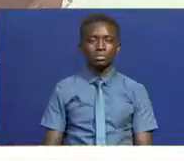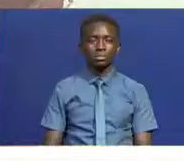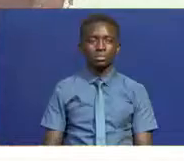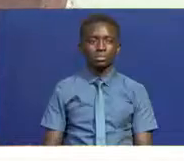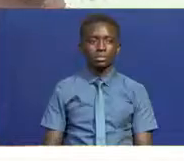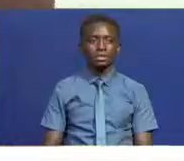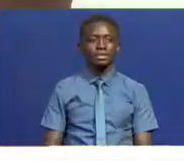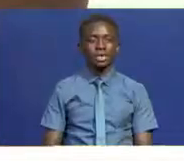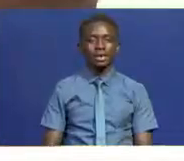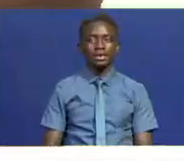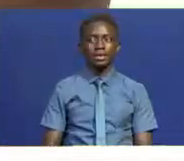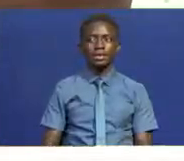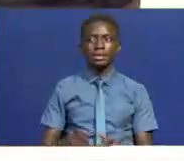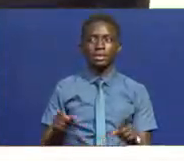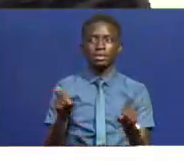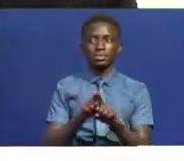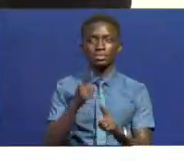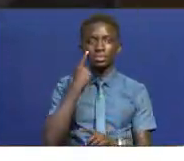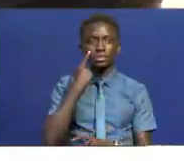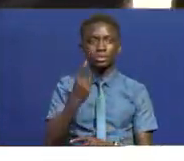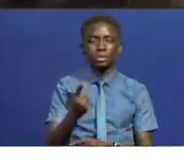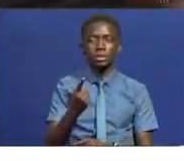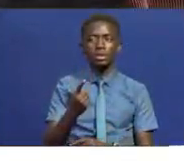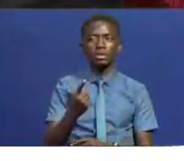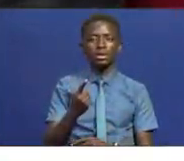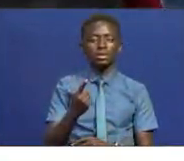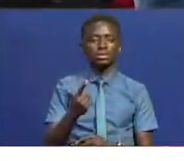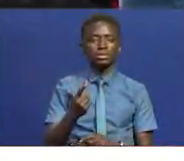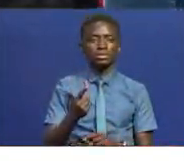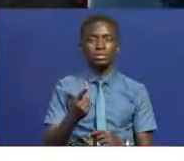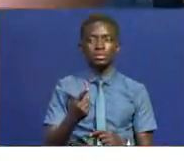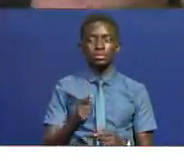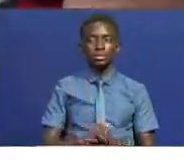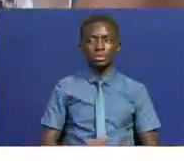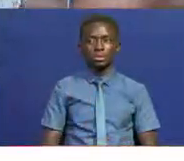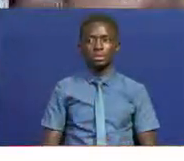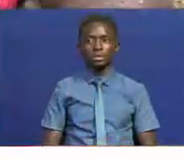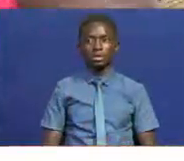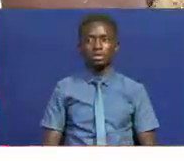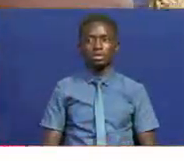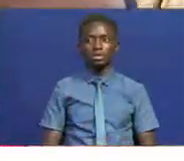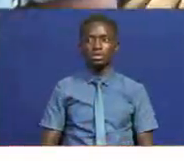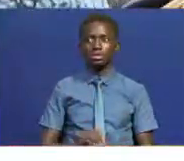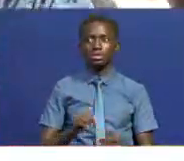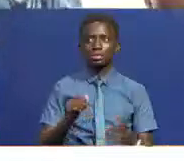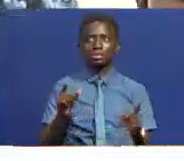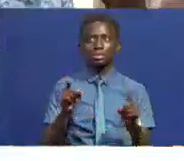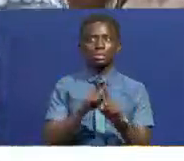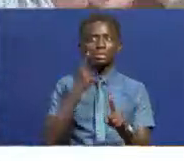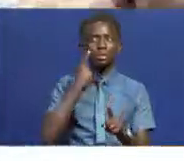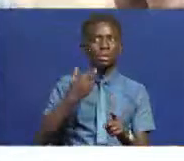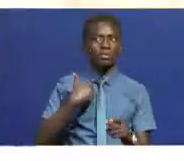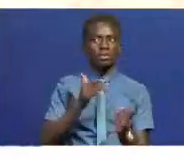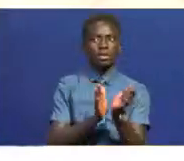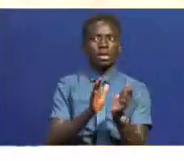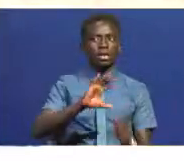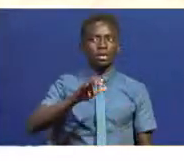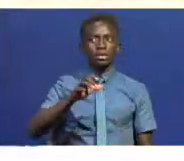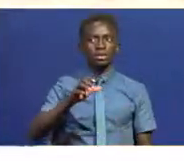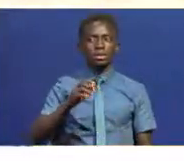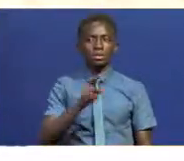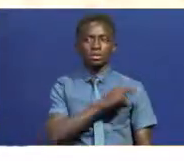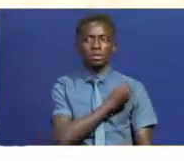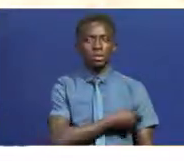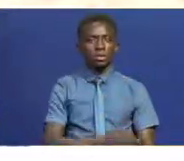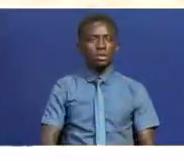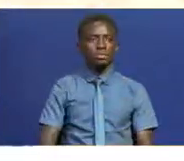Among those stranded here is Geoffrey Ebay and Samuel Nama, who are health workers at Lopideng Sub-County Hospital. Laga ina